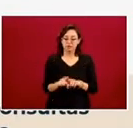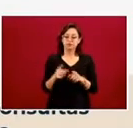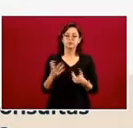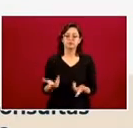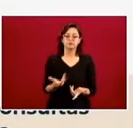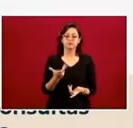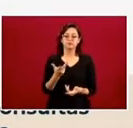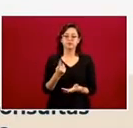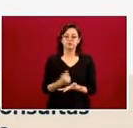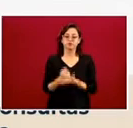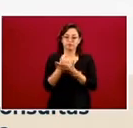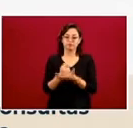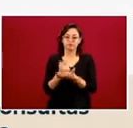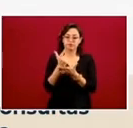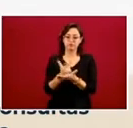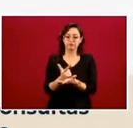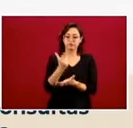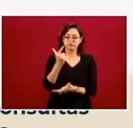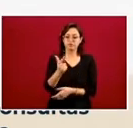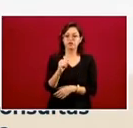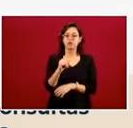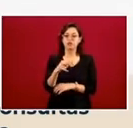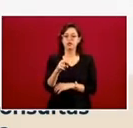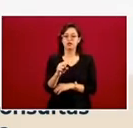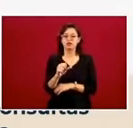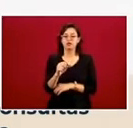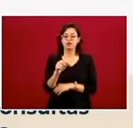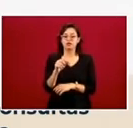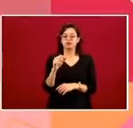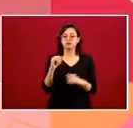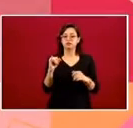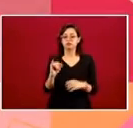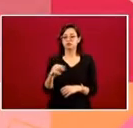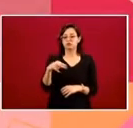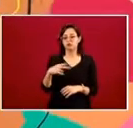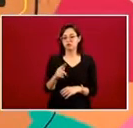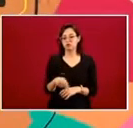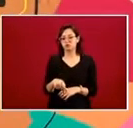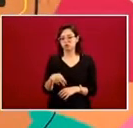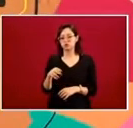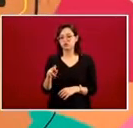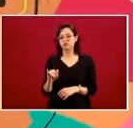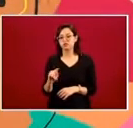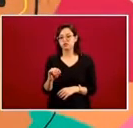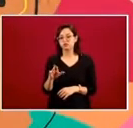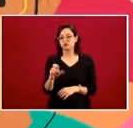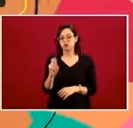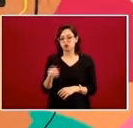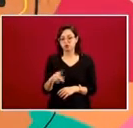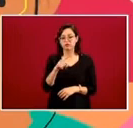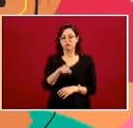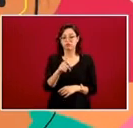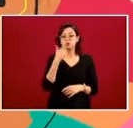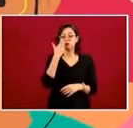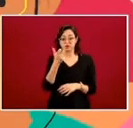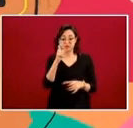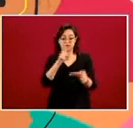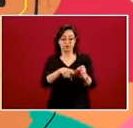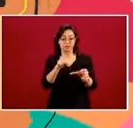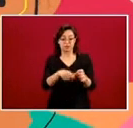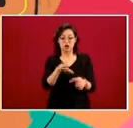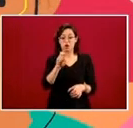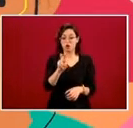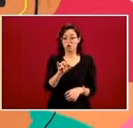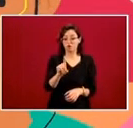information and scientific literature to be better prepared for dealing with the COVID-19. If you want to join